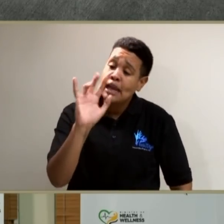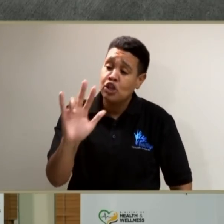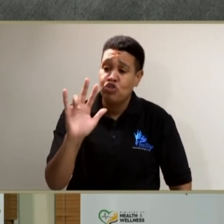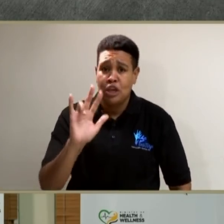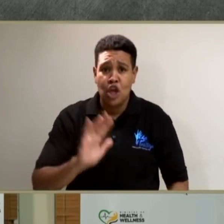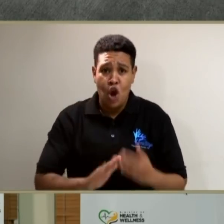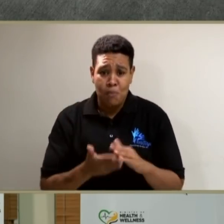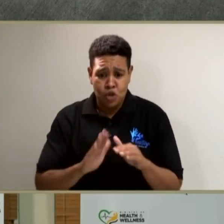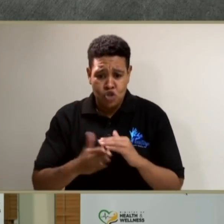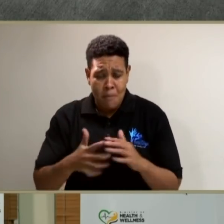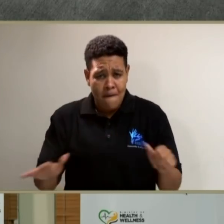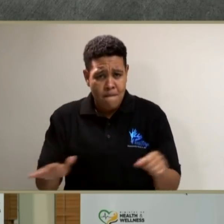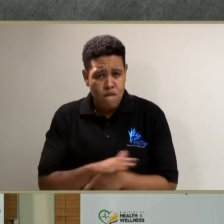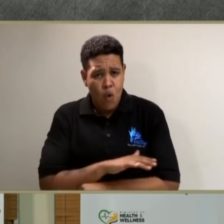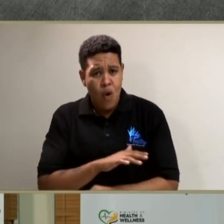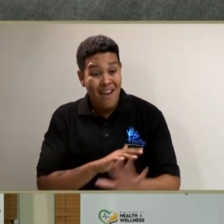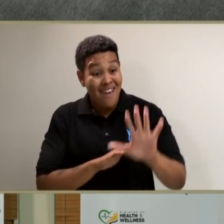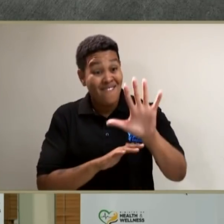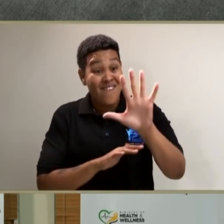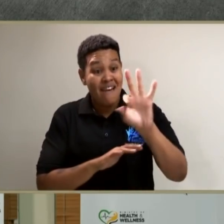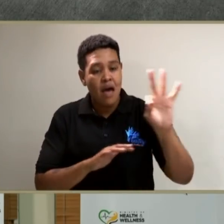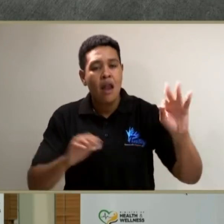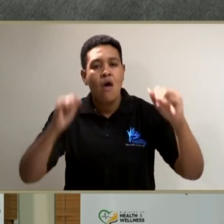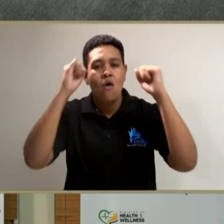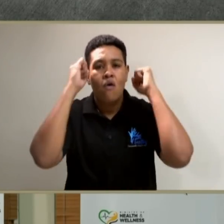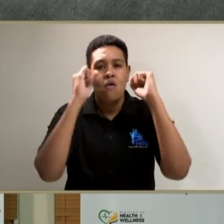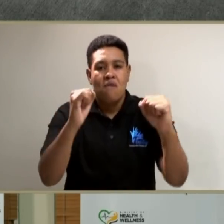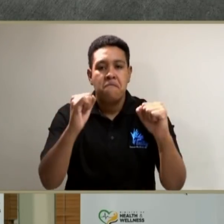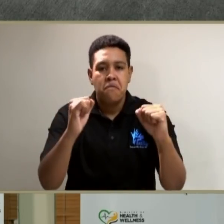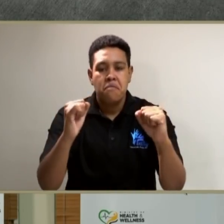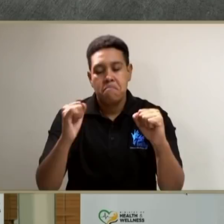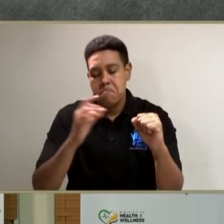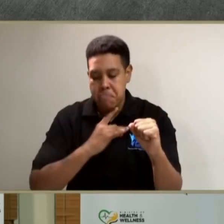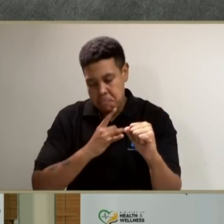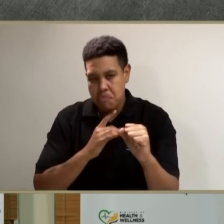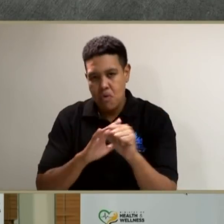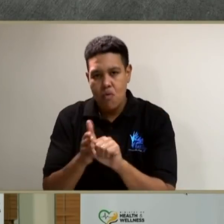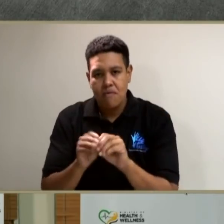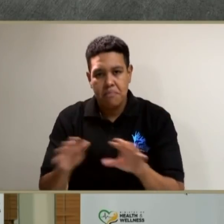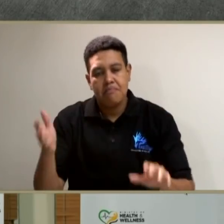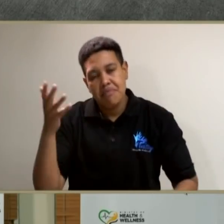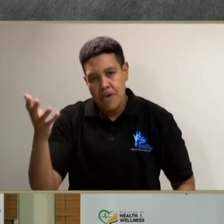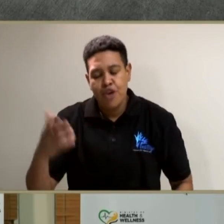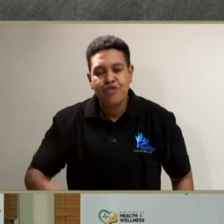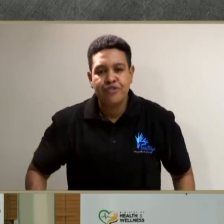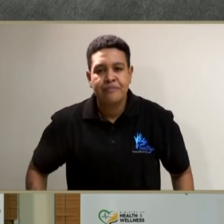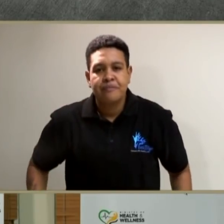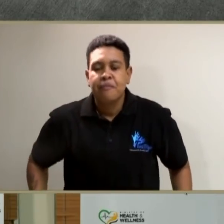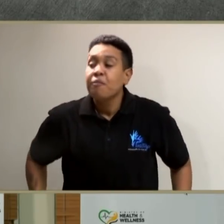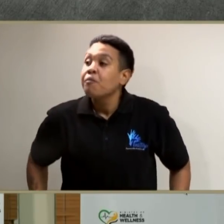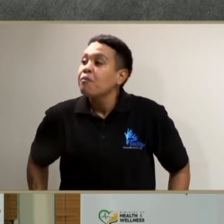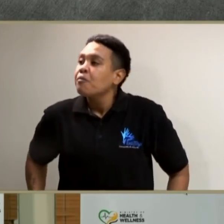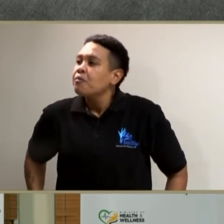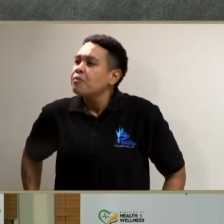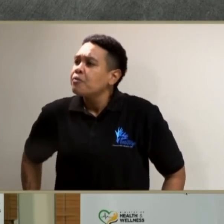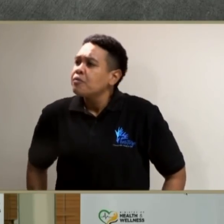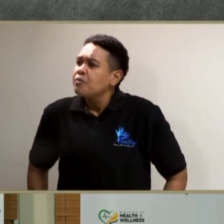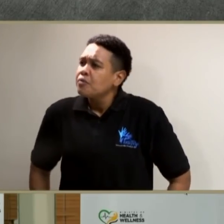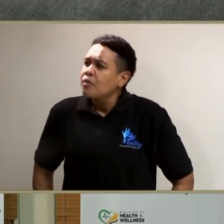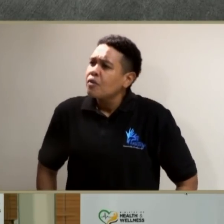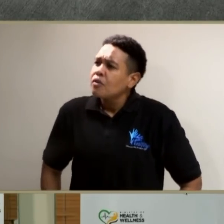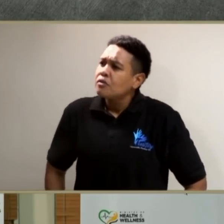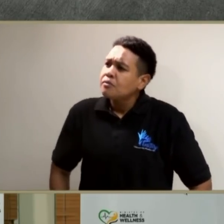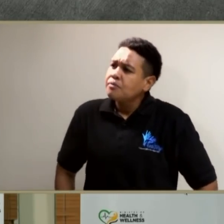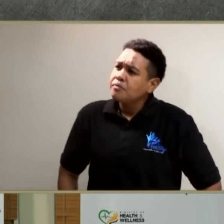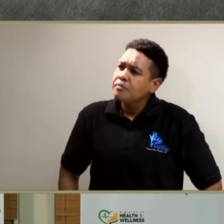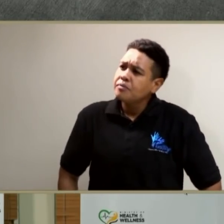783 communities have confirmed cases. The CMO was speaking at Thursday's virtual COVID convo press briefing from